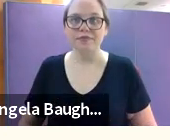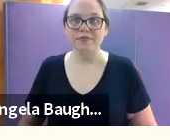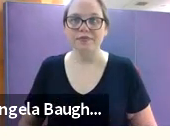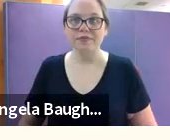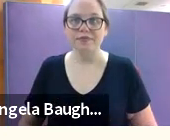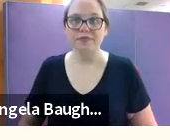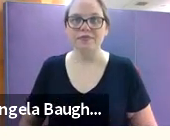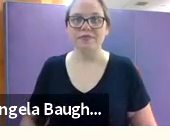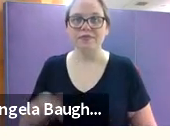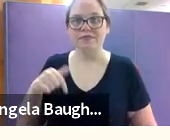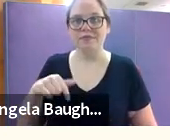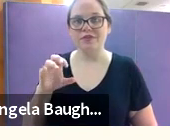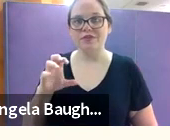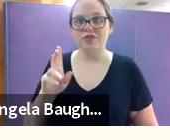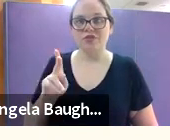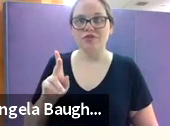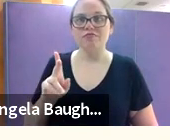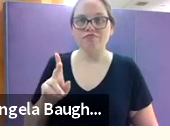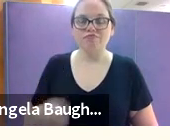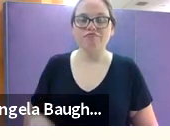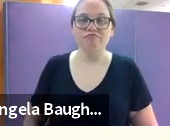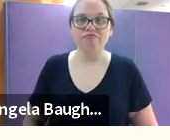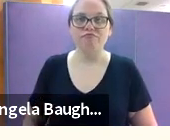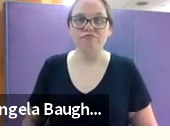This is Chuck, so moved.